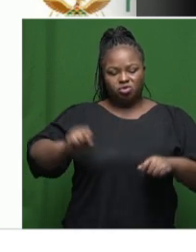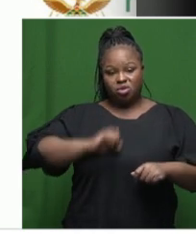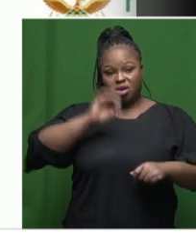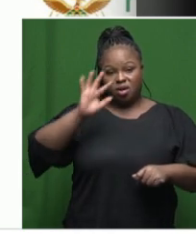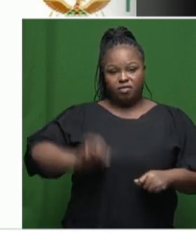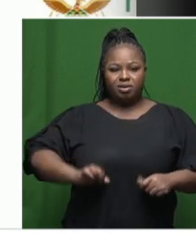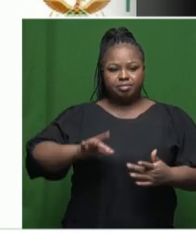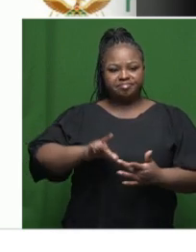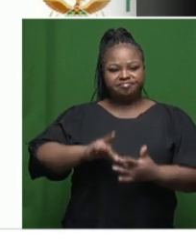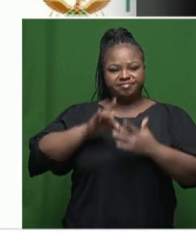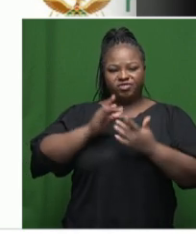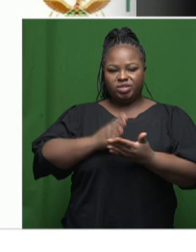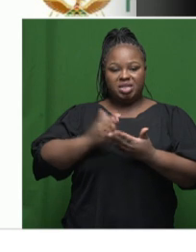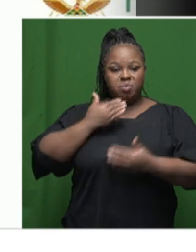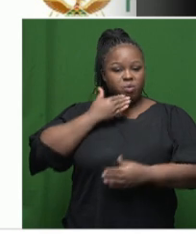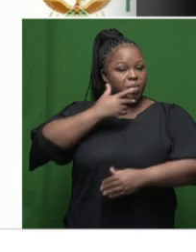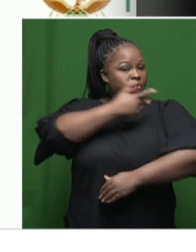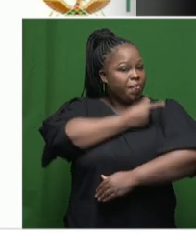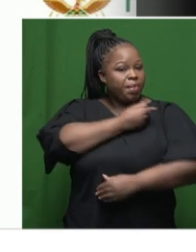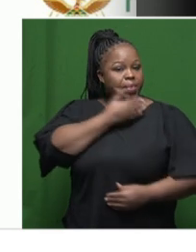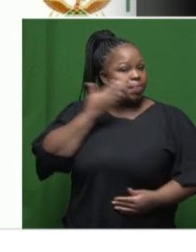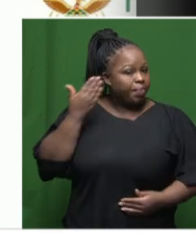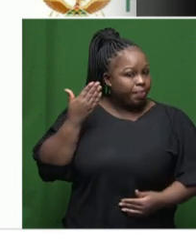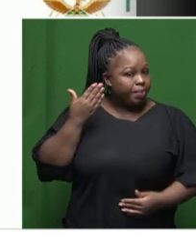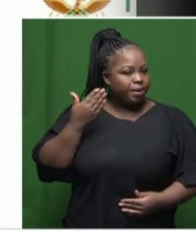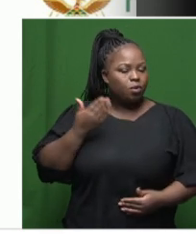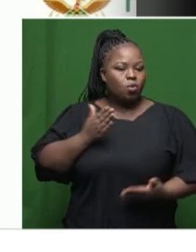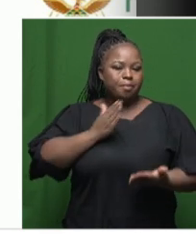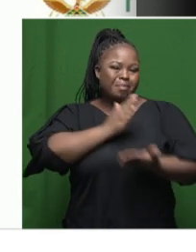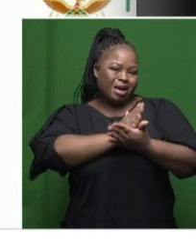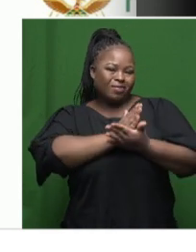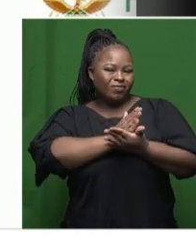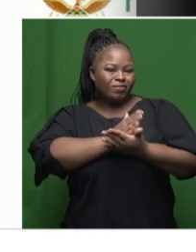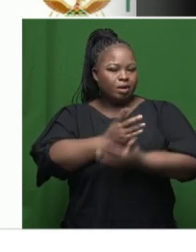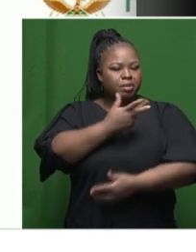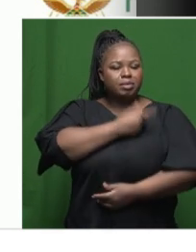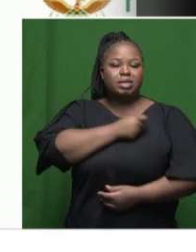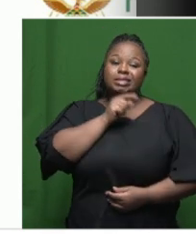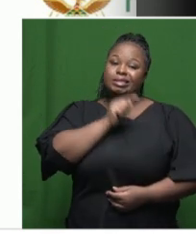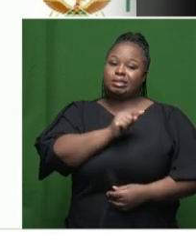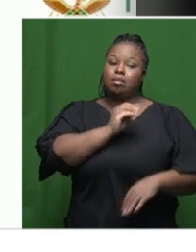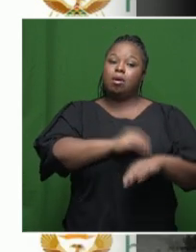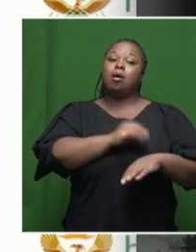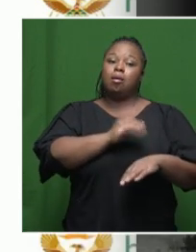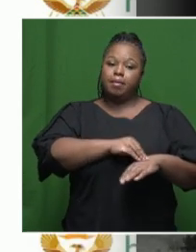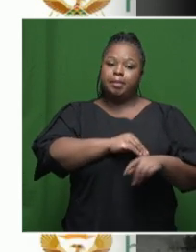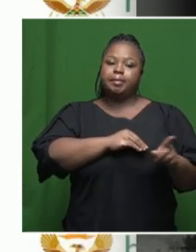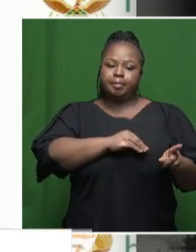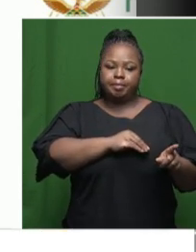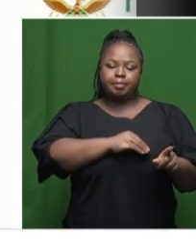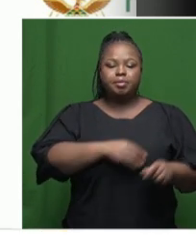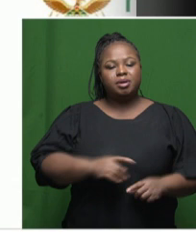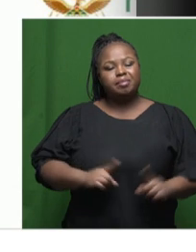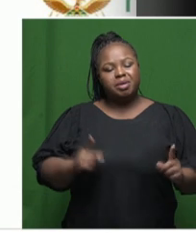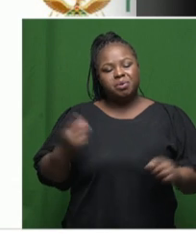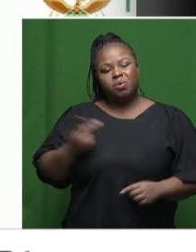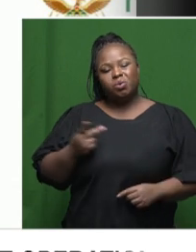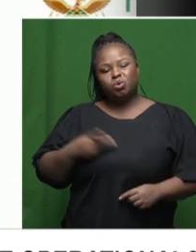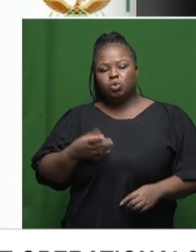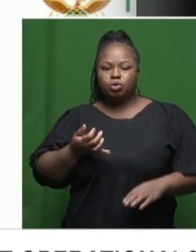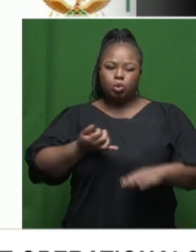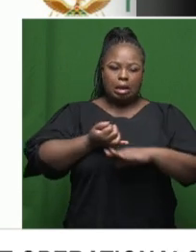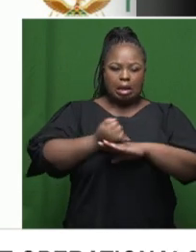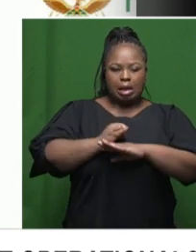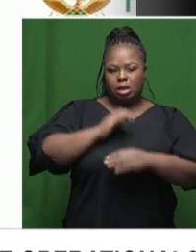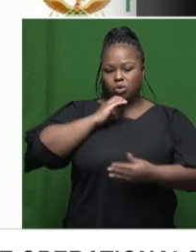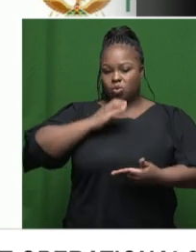especially for those who are not vaccinated and partly vaccinated, that a bigger problem might be coming. As much as it's too early to confirm that